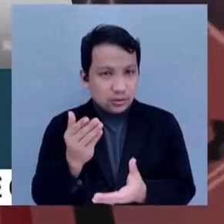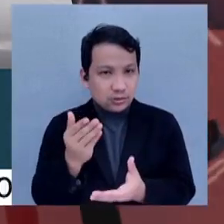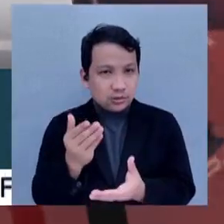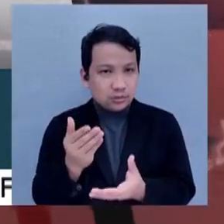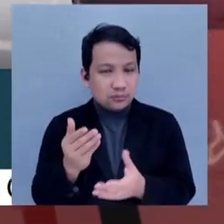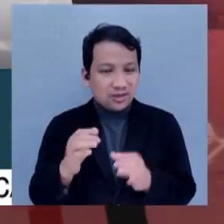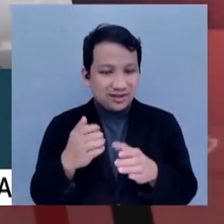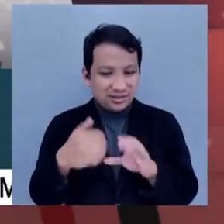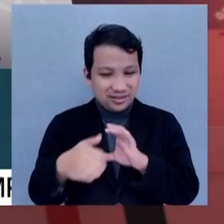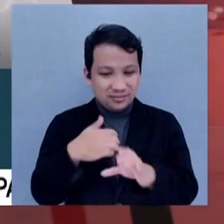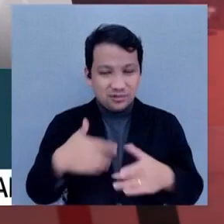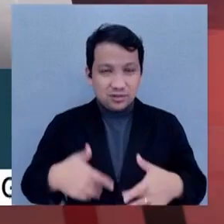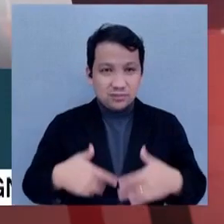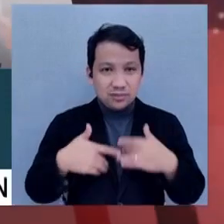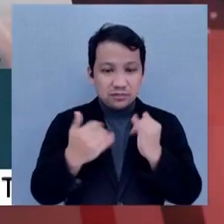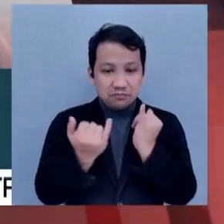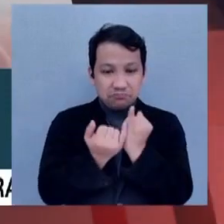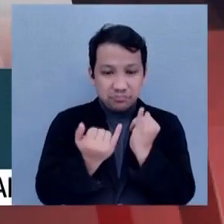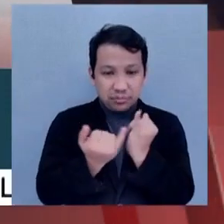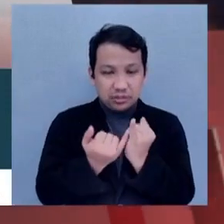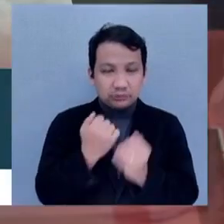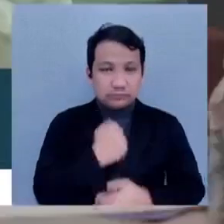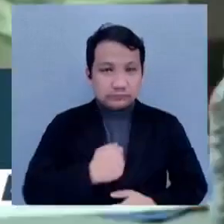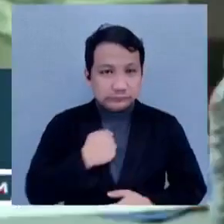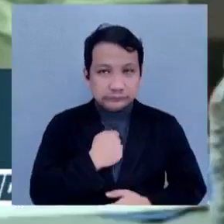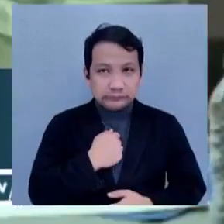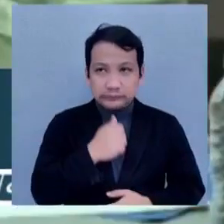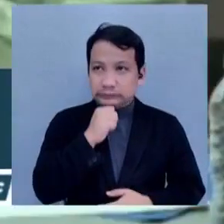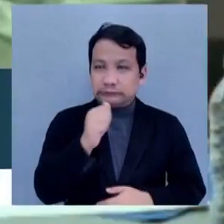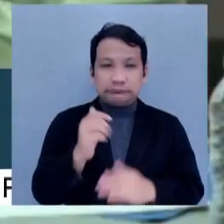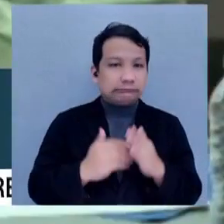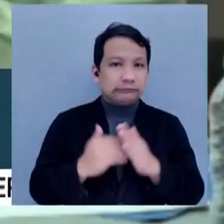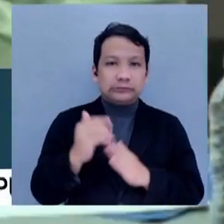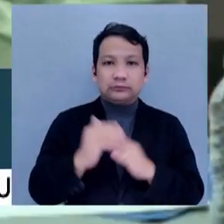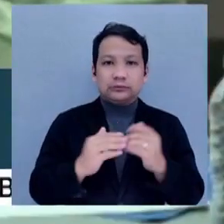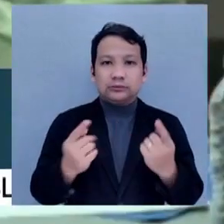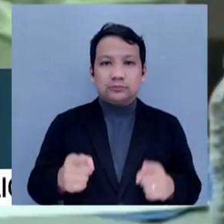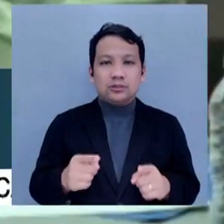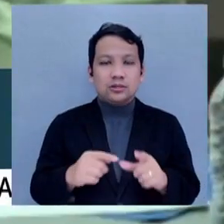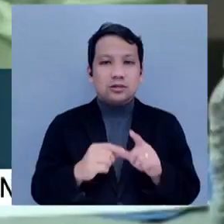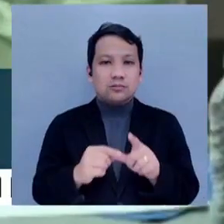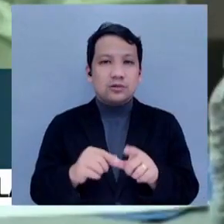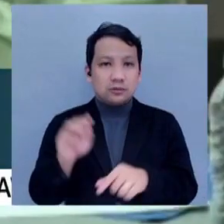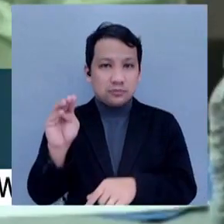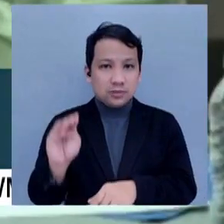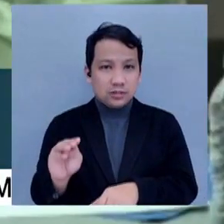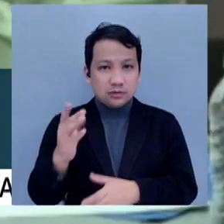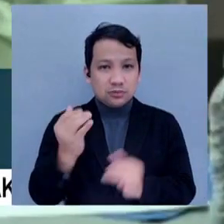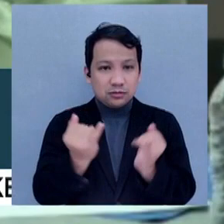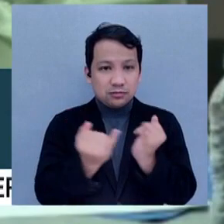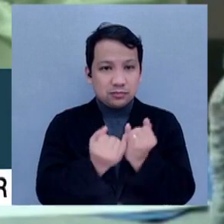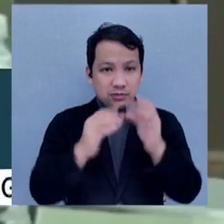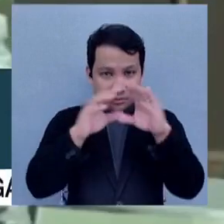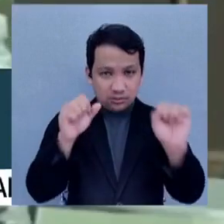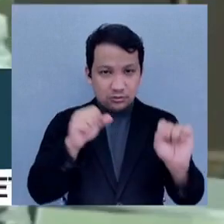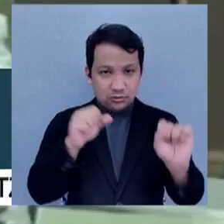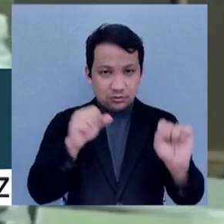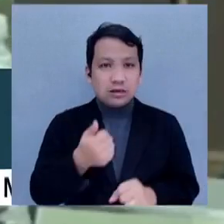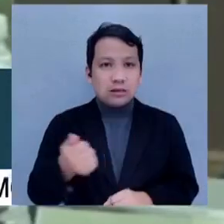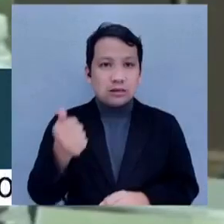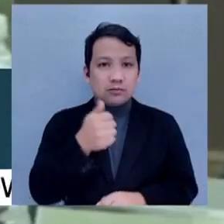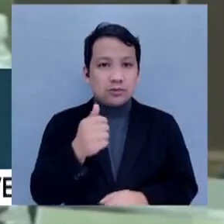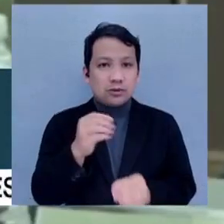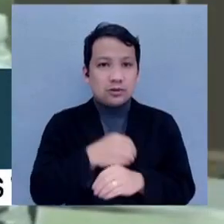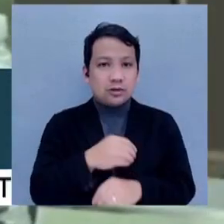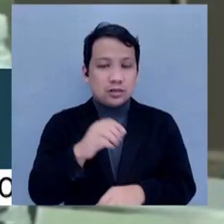PhilHealth apologizes for the inconvenience. In a press briefing Monday morning, PhilHealth President and Chief Executive Officer Emmanuel